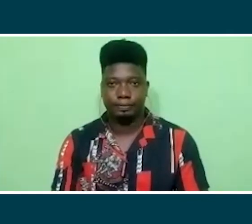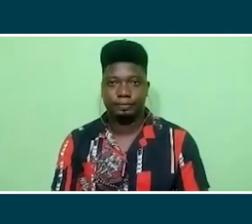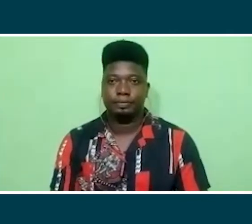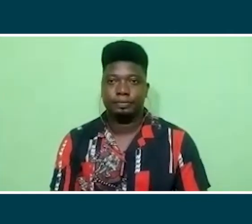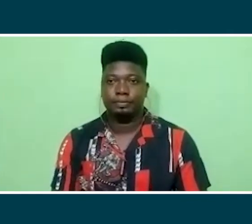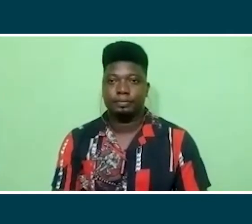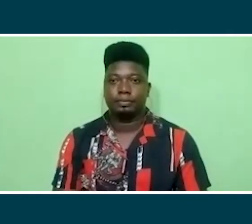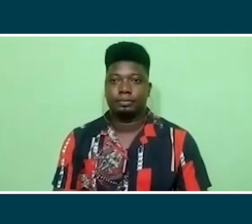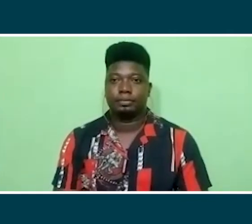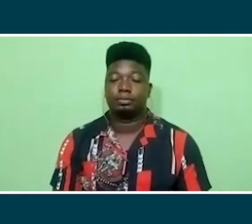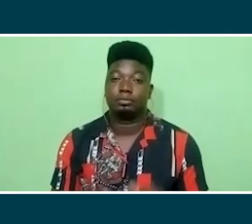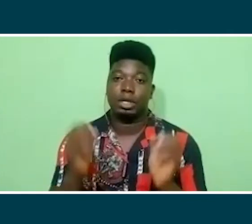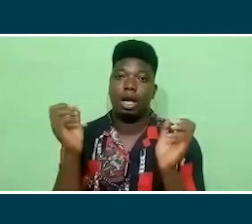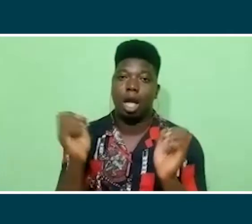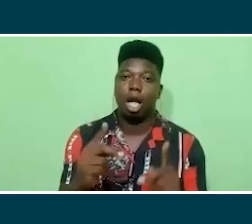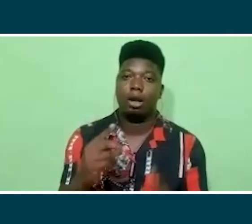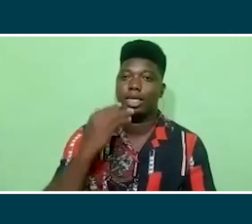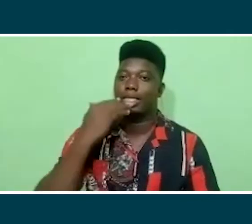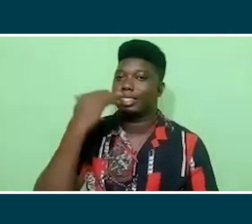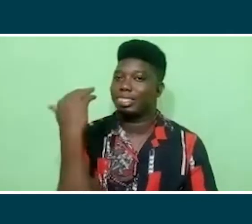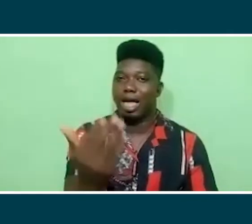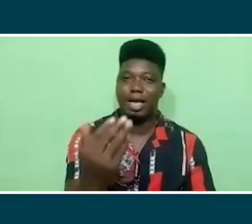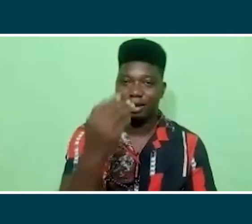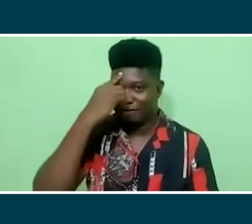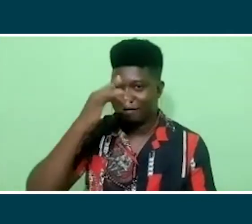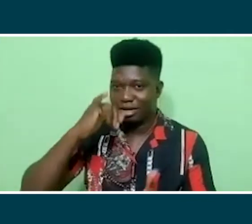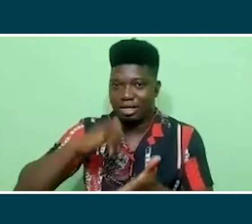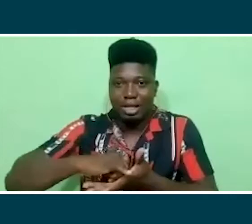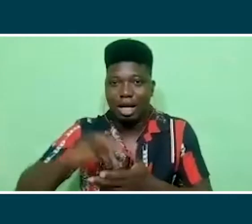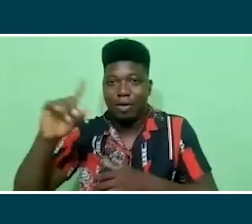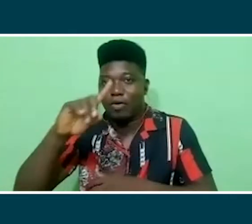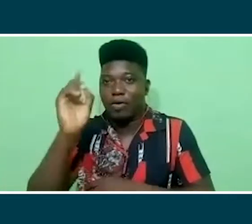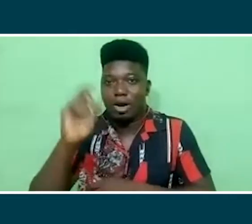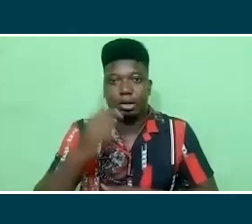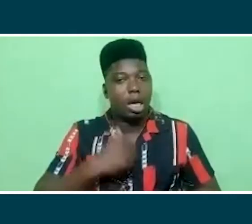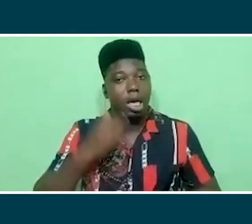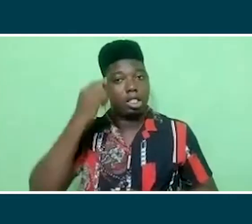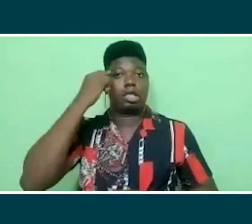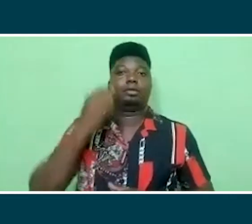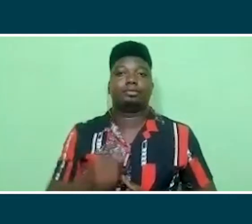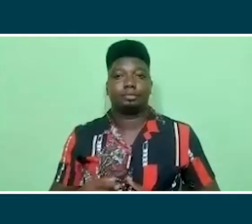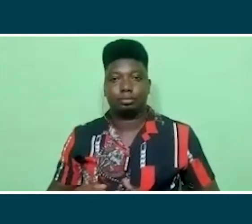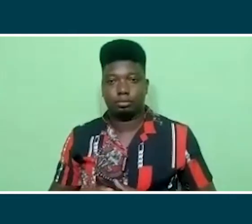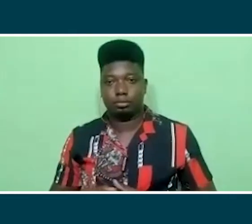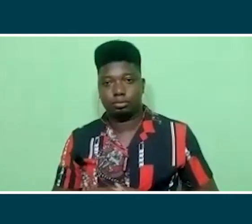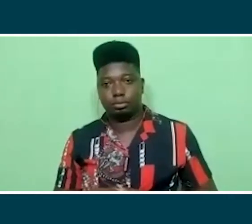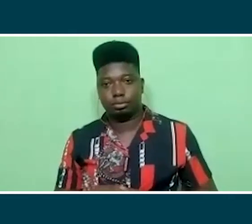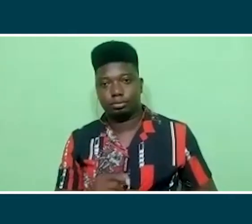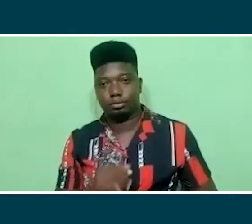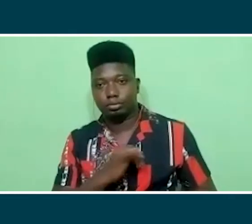Okay, thank you for that question. Yeah, I think firstly, I'll try to